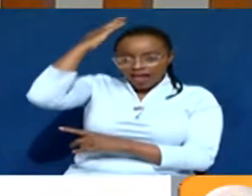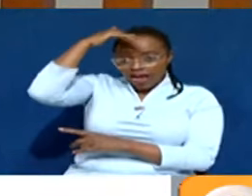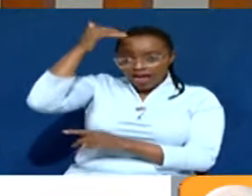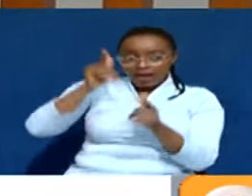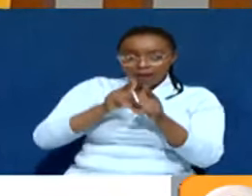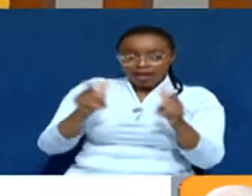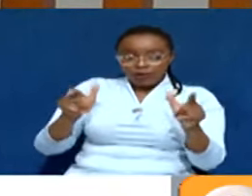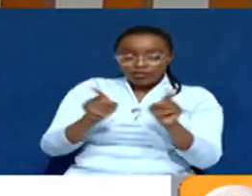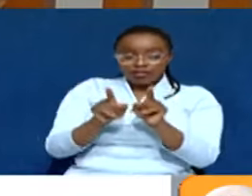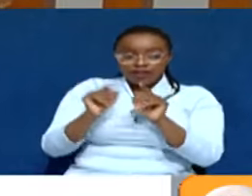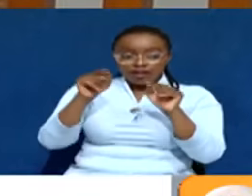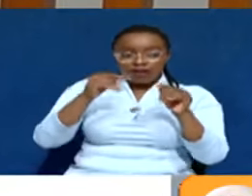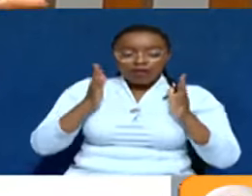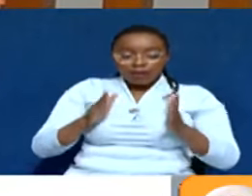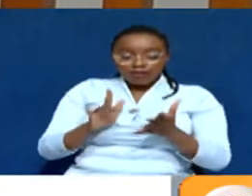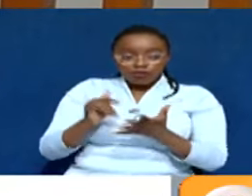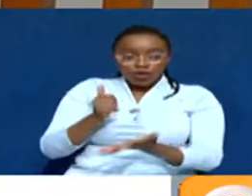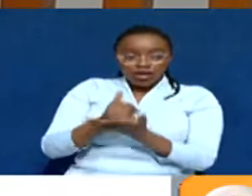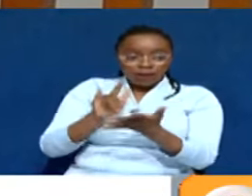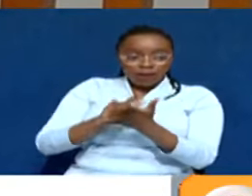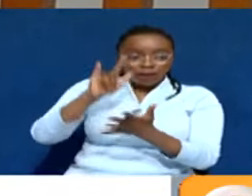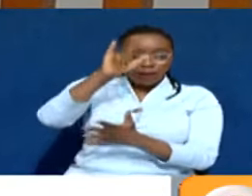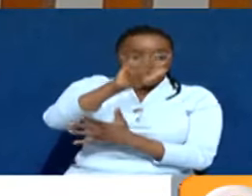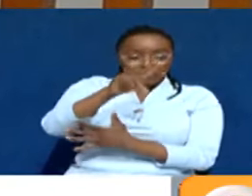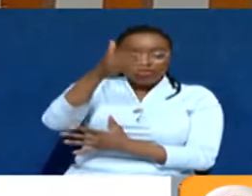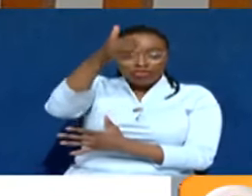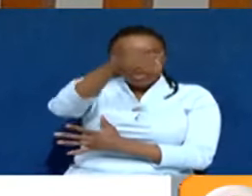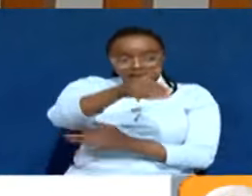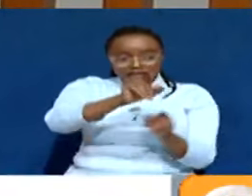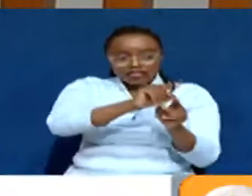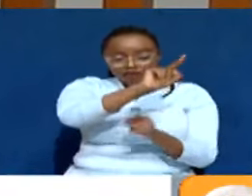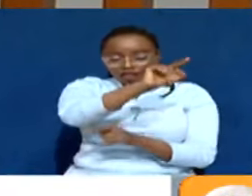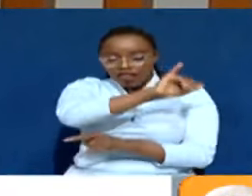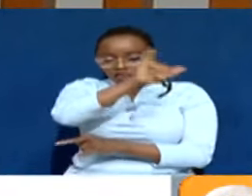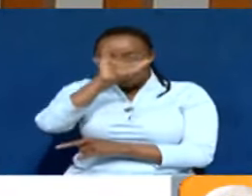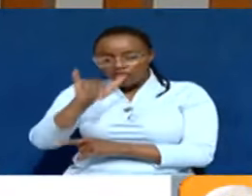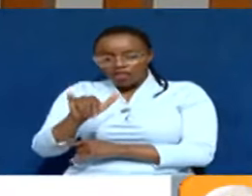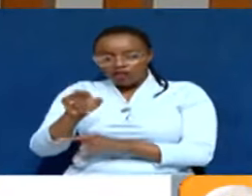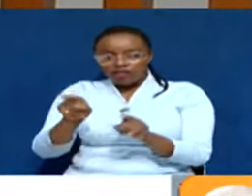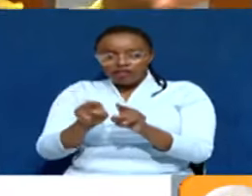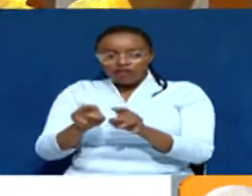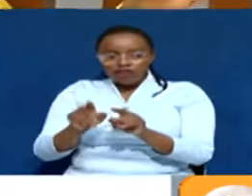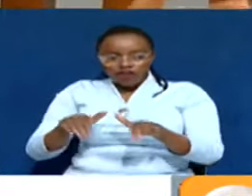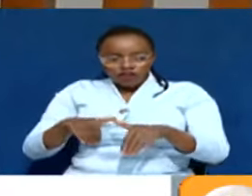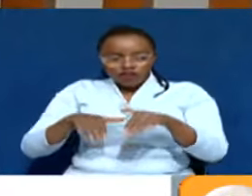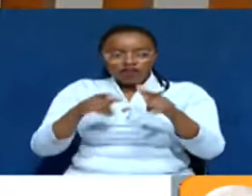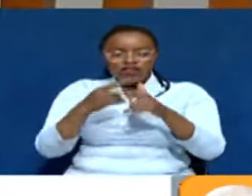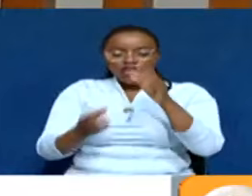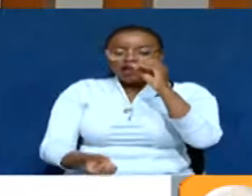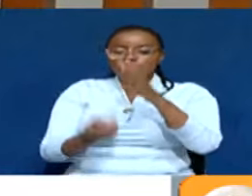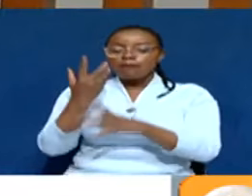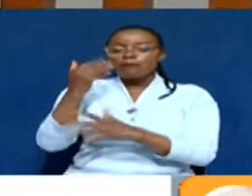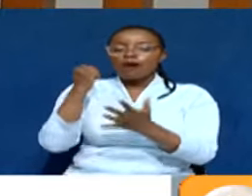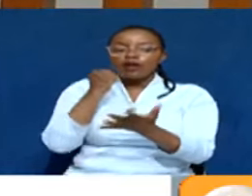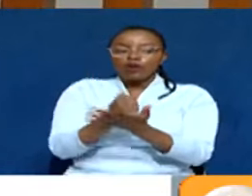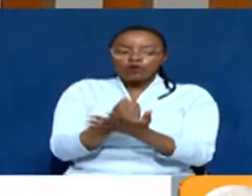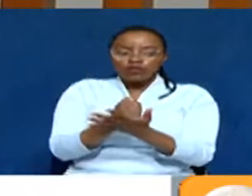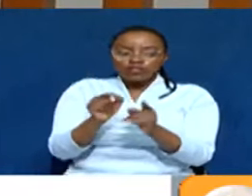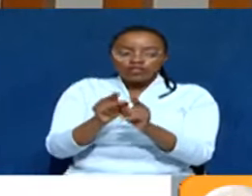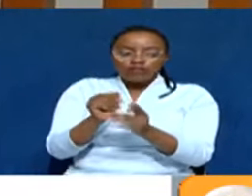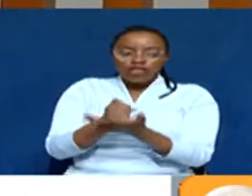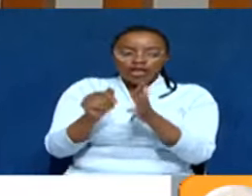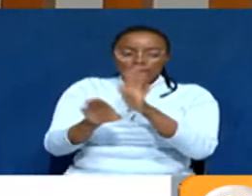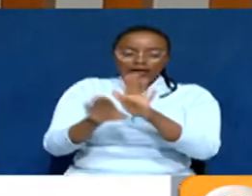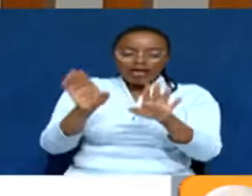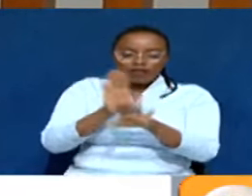ofisi. Kama mwenye alinipeleka, she was there, alikuja alikojua Kiarabu, then that guy followed there, wakamfungulia ofisi. They facilitate